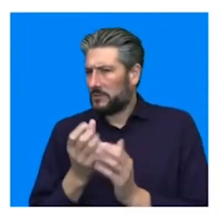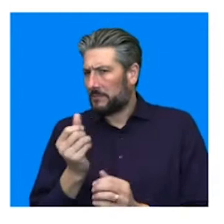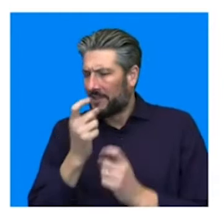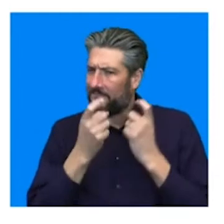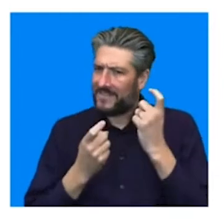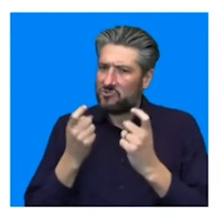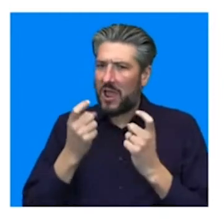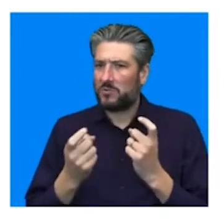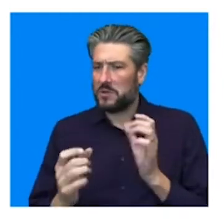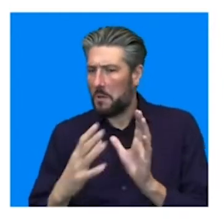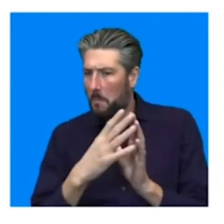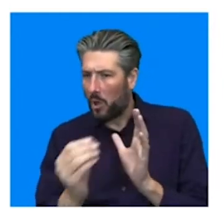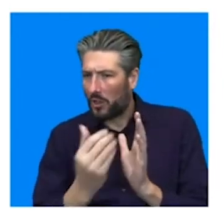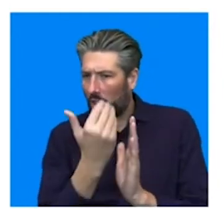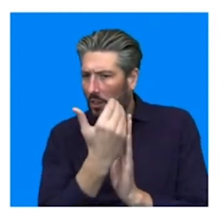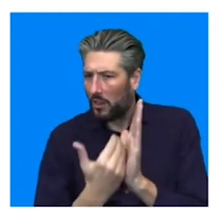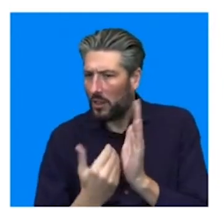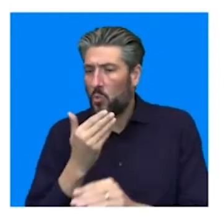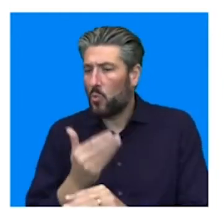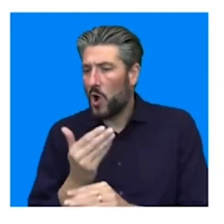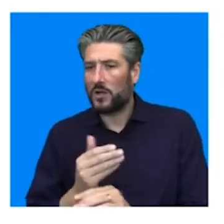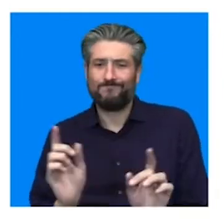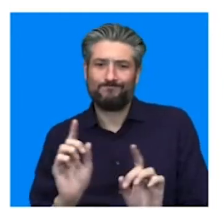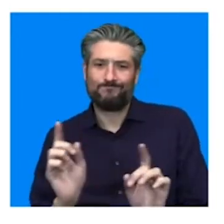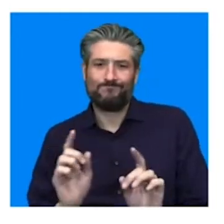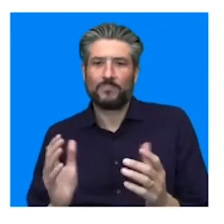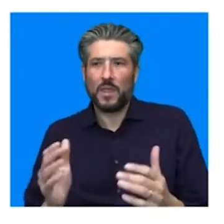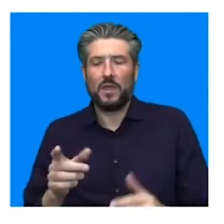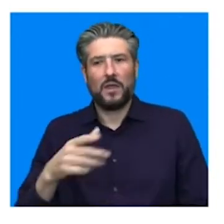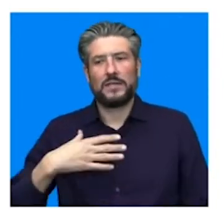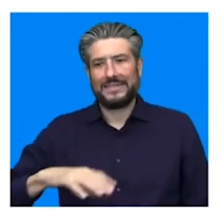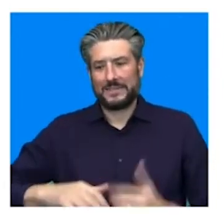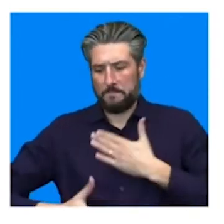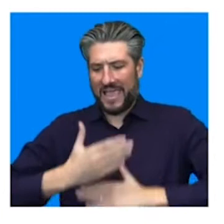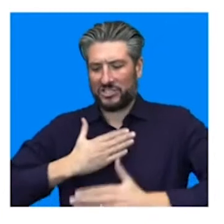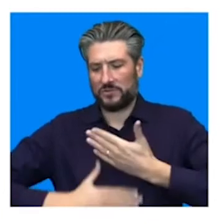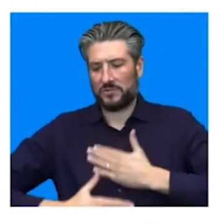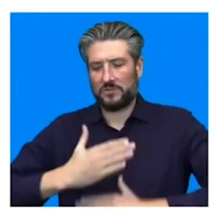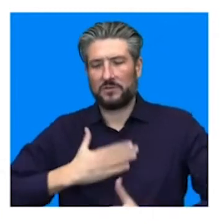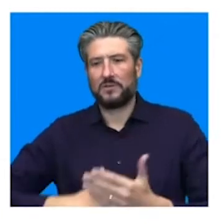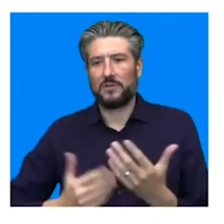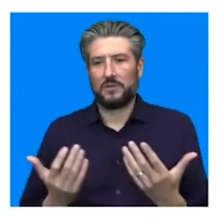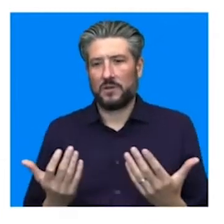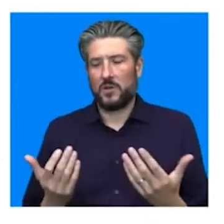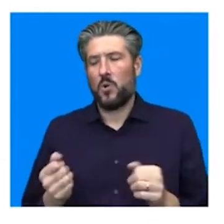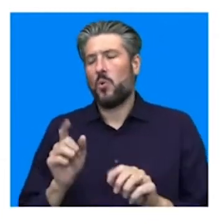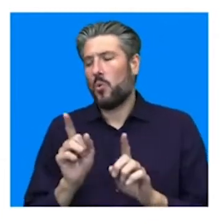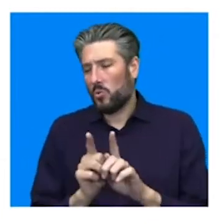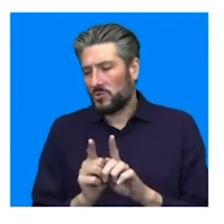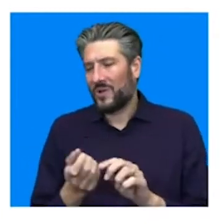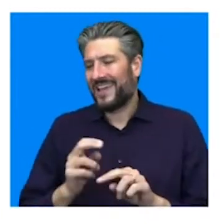works. But being really patient and really trying not to pick the low-hanging fruits, because I think that's going to harm